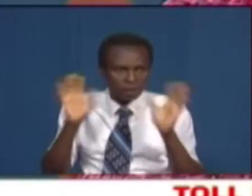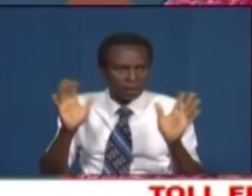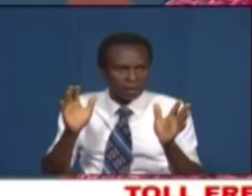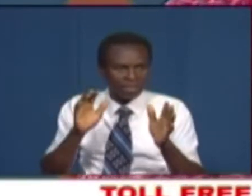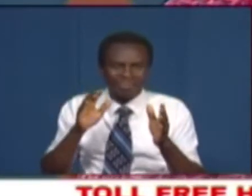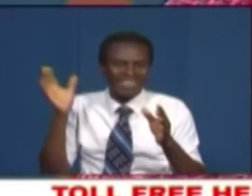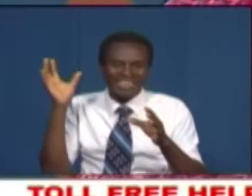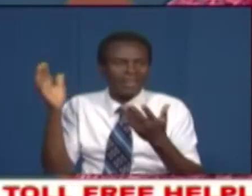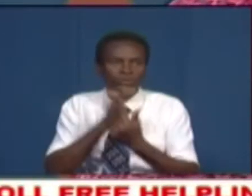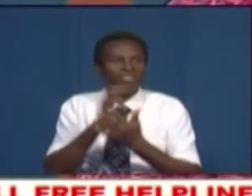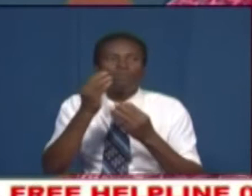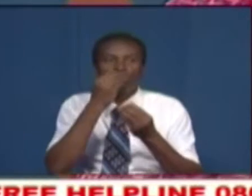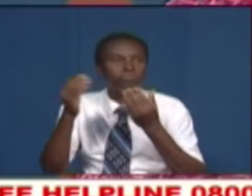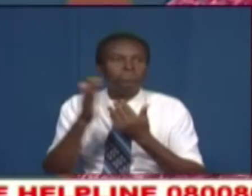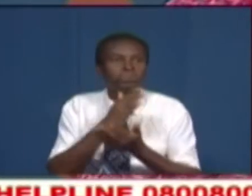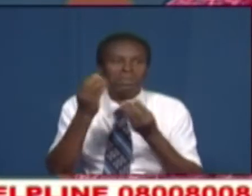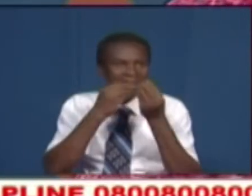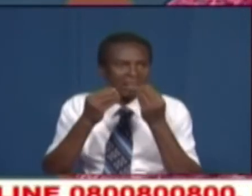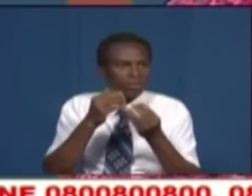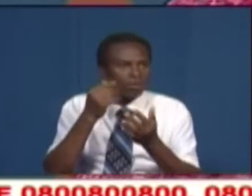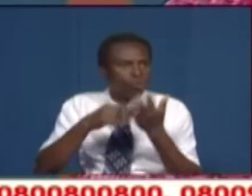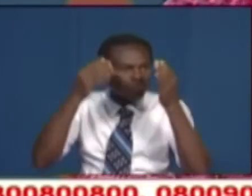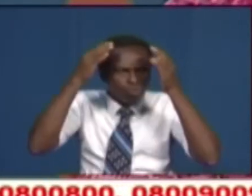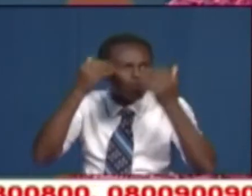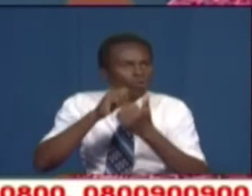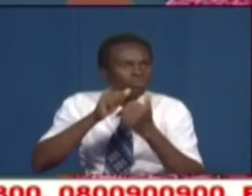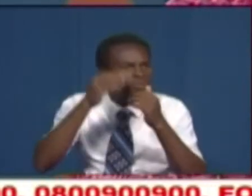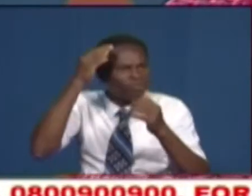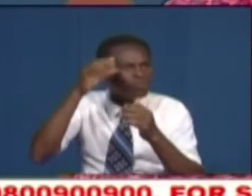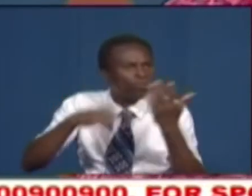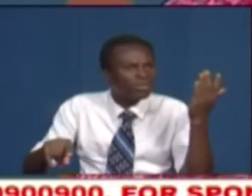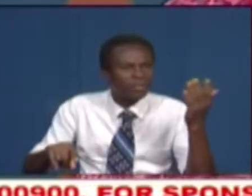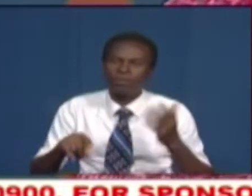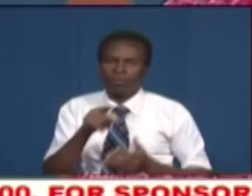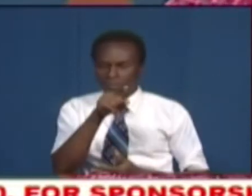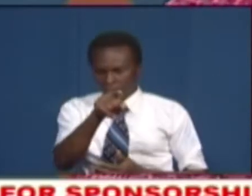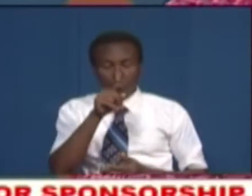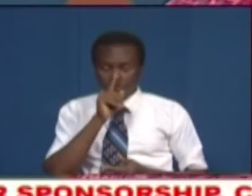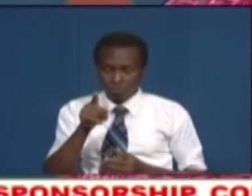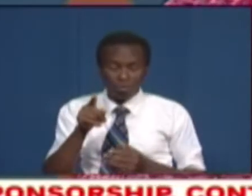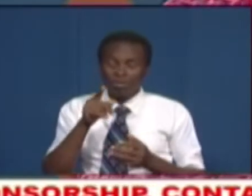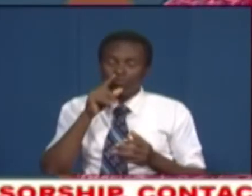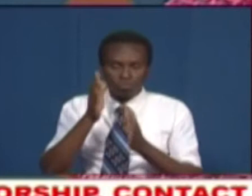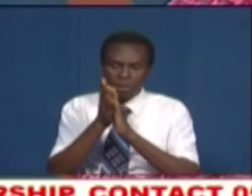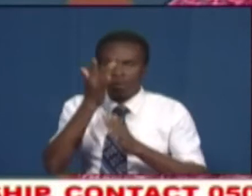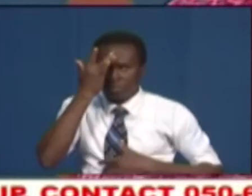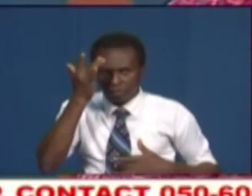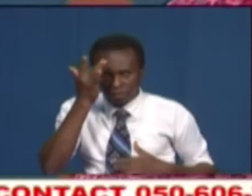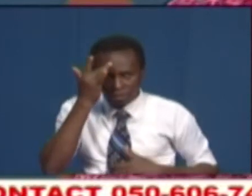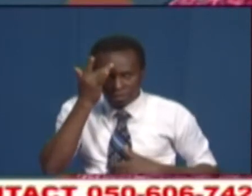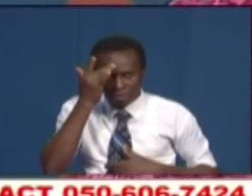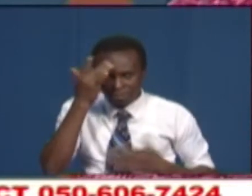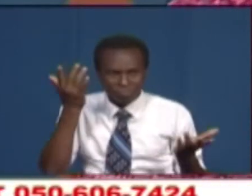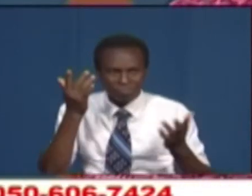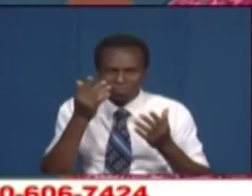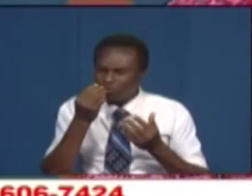means you are going to lack some of the nutrients that should make you very healthy. So you are likely to be sick, you are likely not to concentrate well when